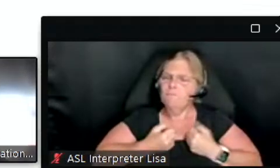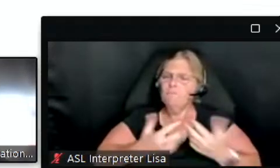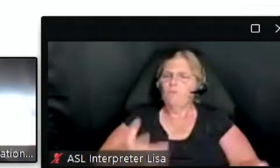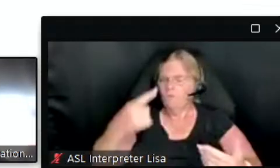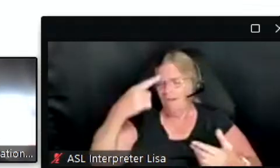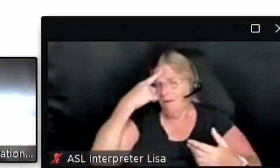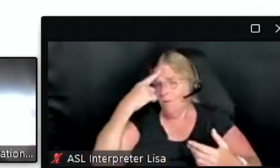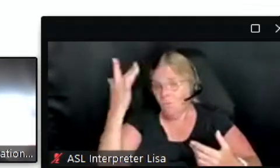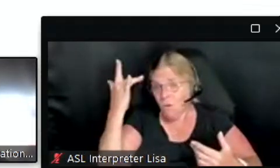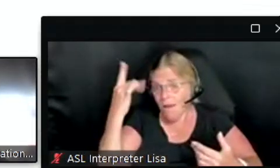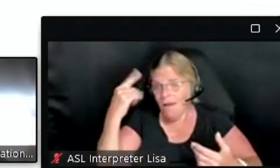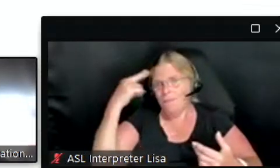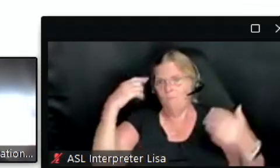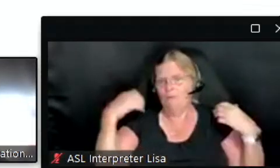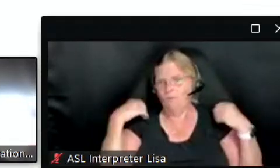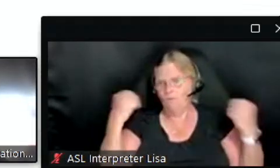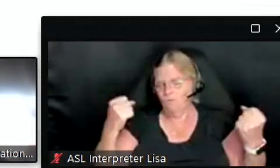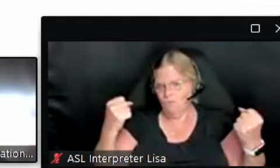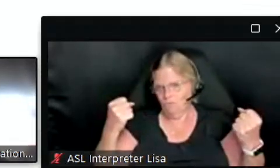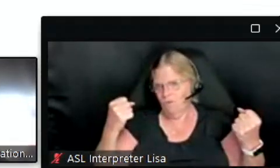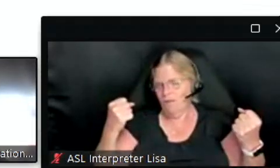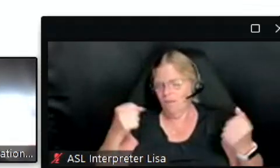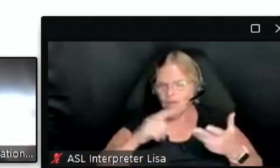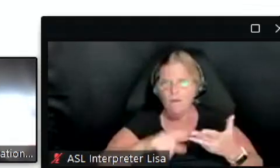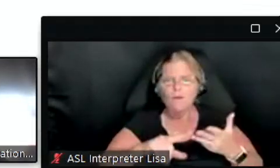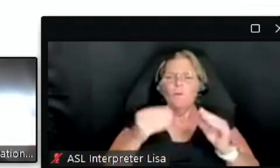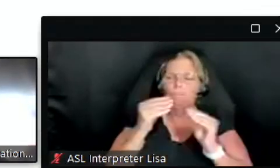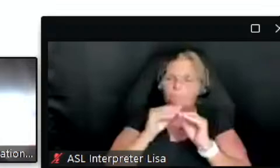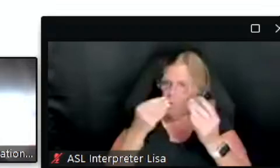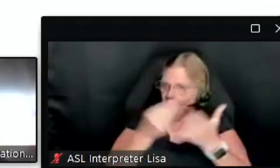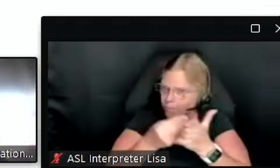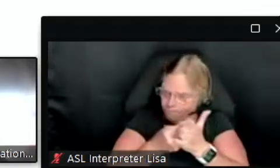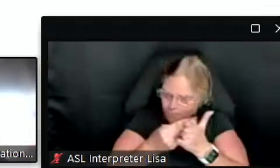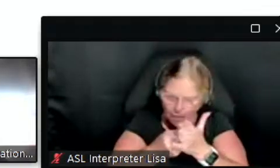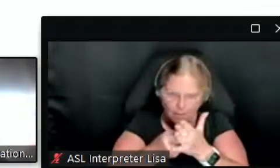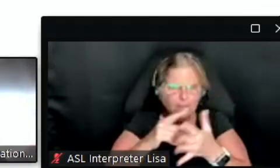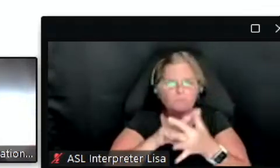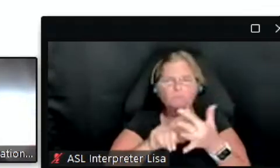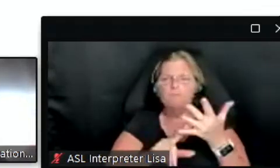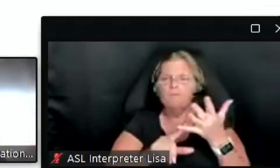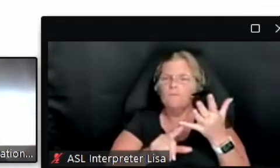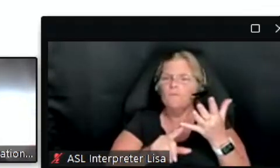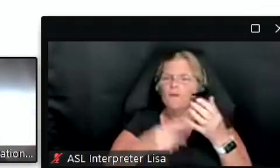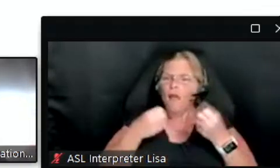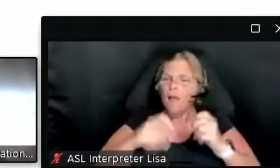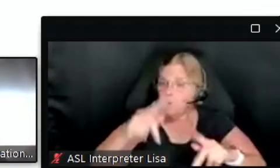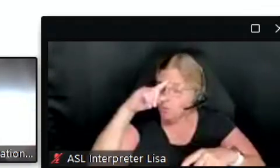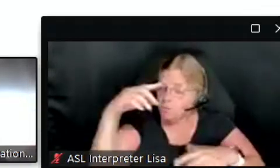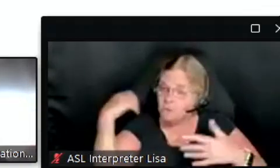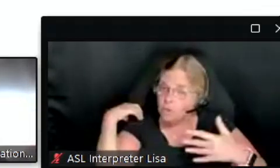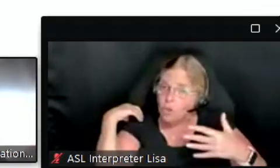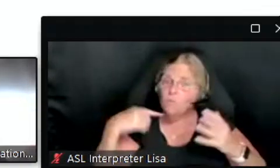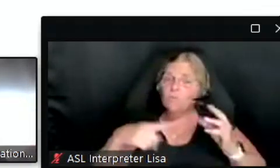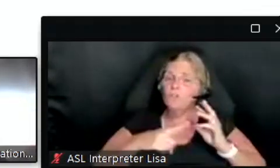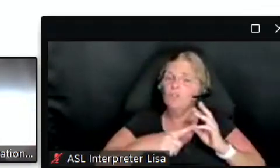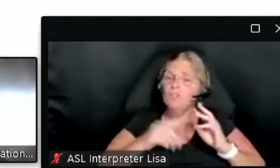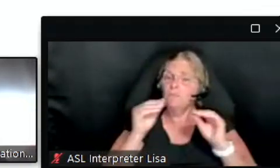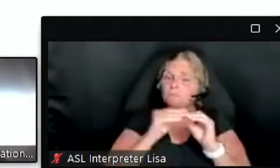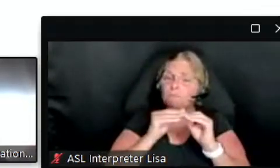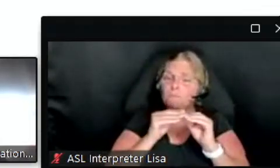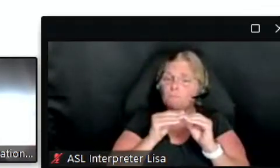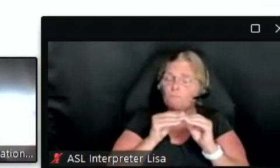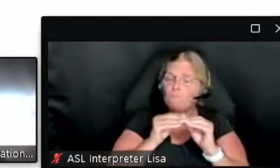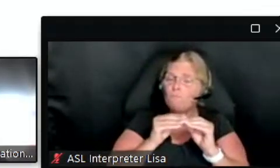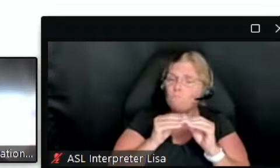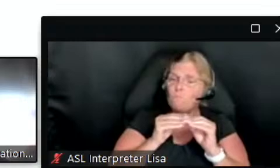teachers, more money to support programs, opportunities for coaching, more presence of central